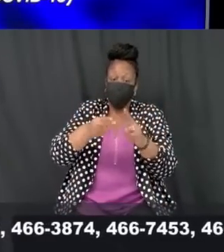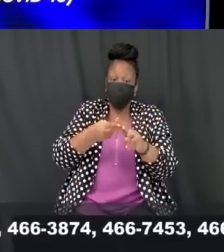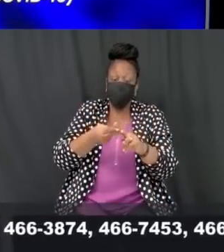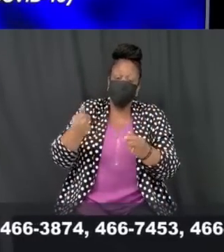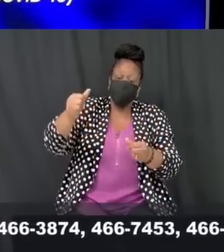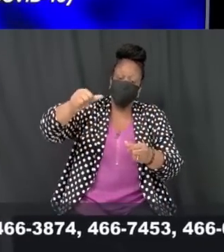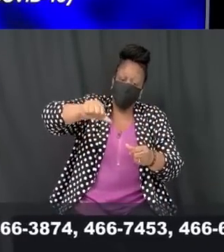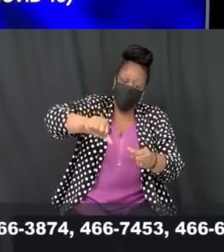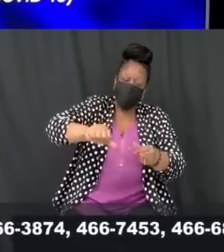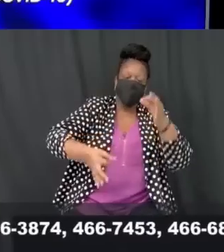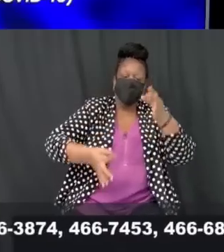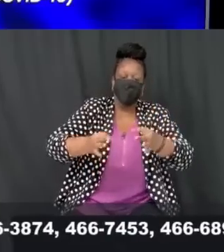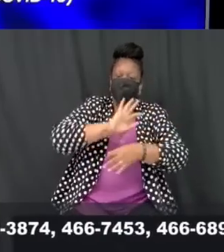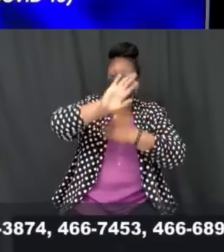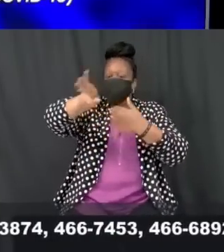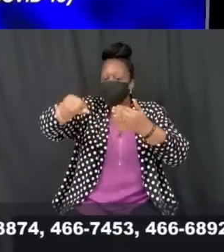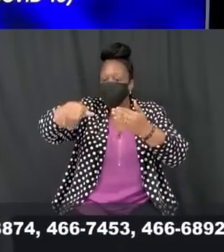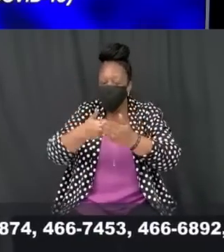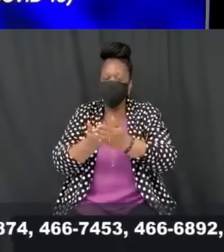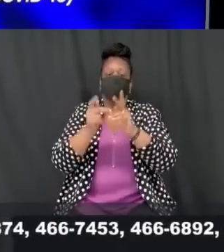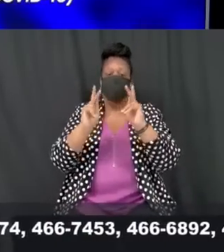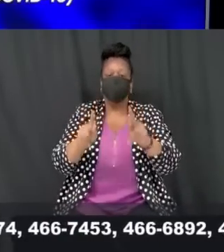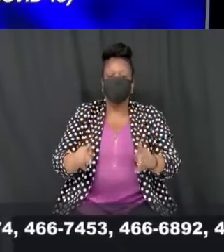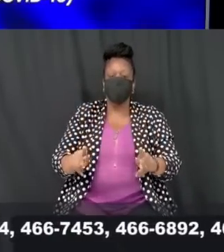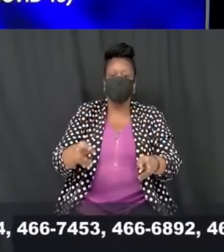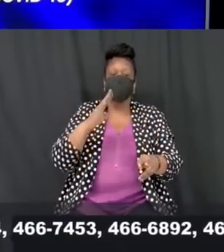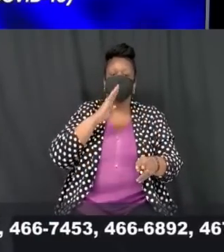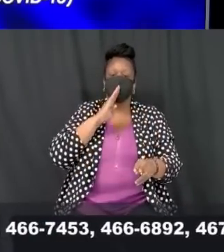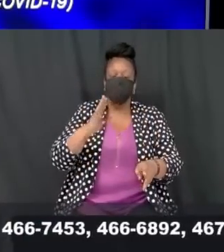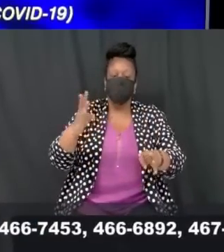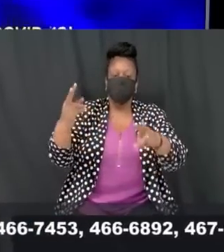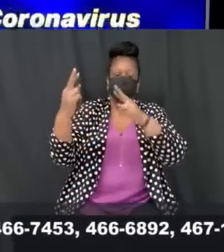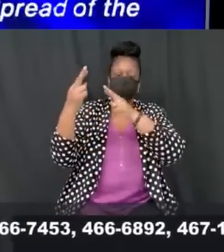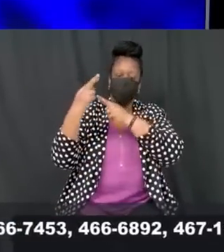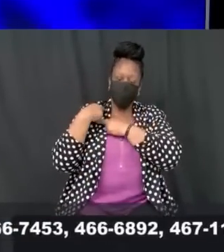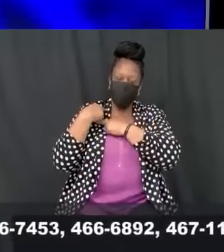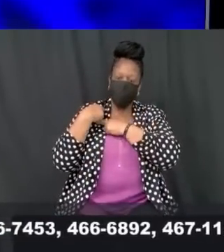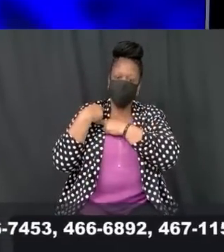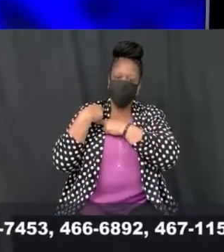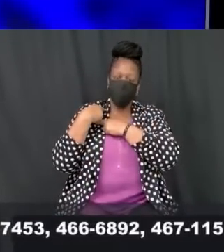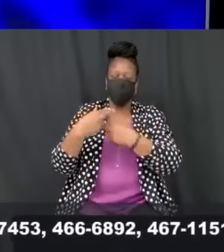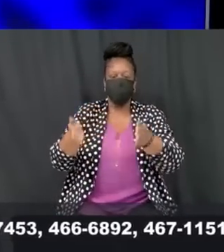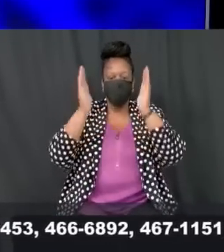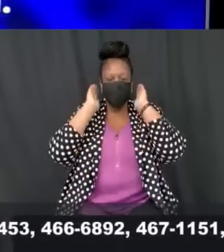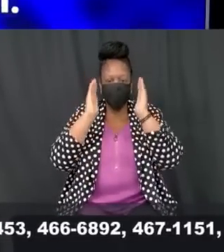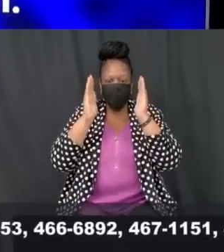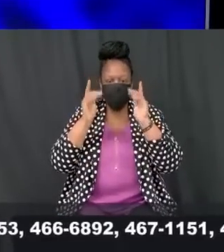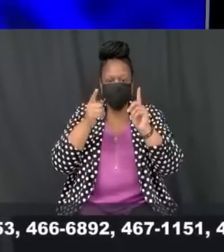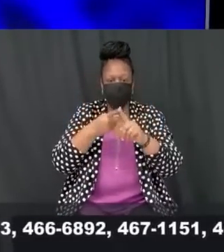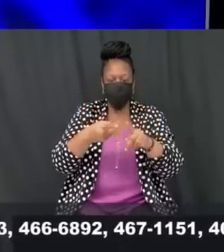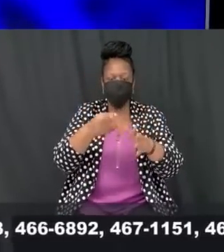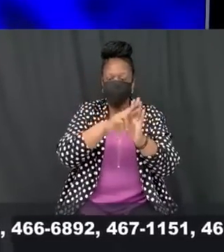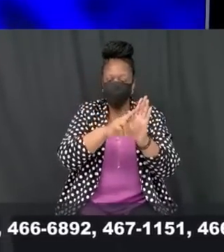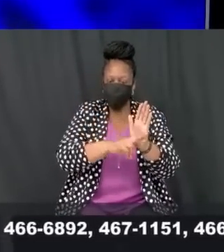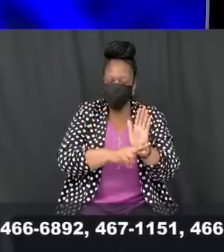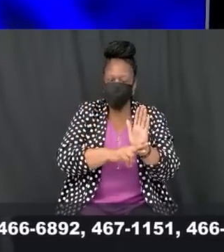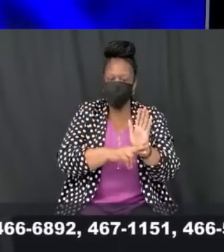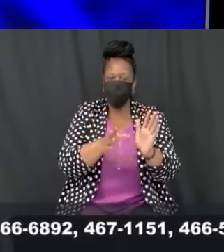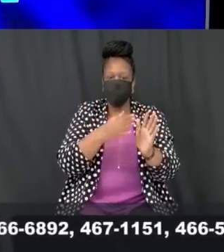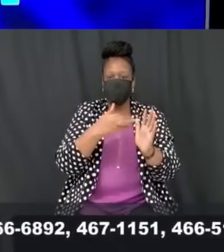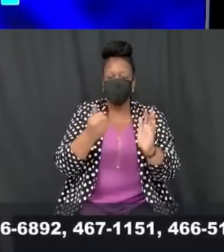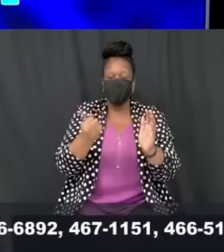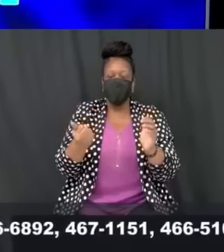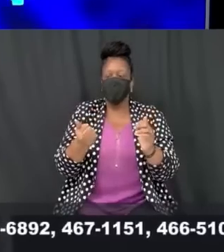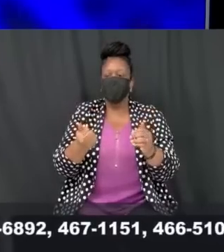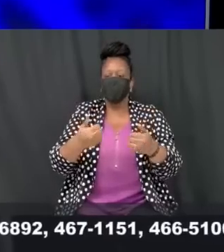part by adhering to all the prevention protocols, which are avoiding crowds and